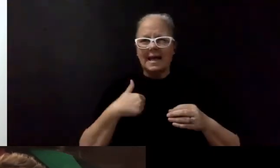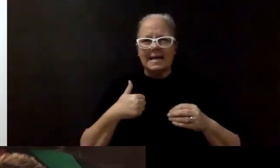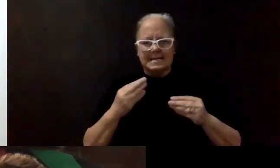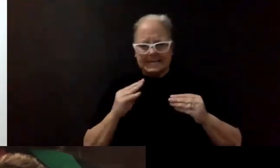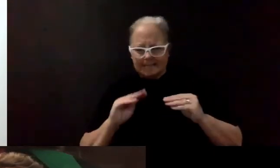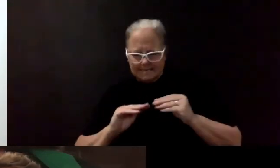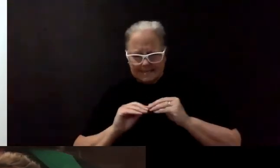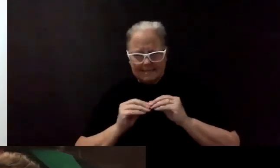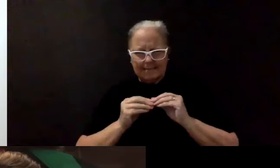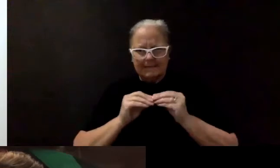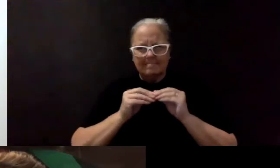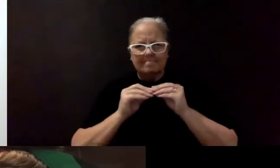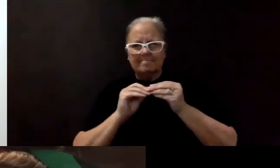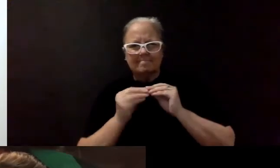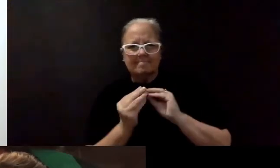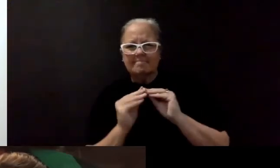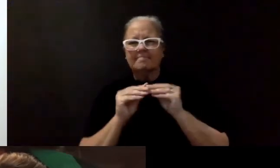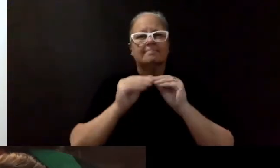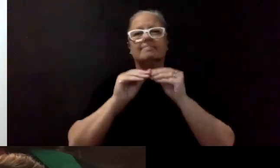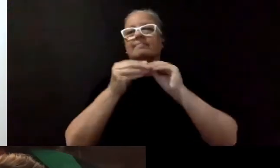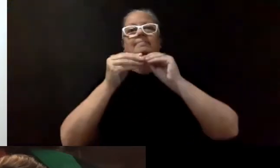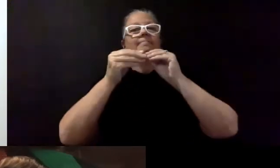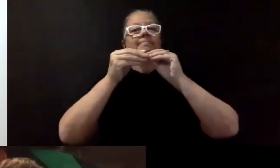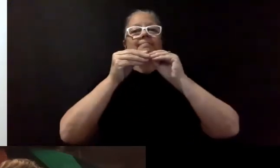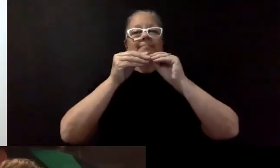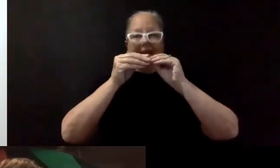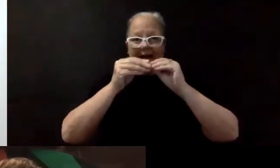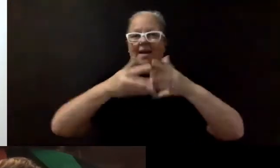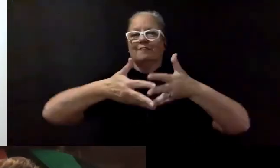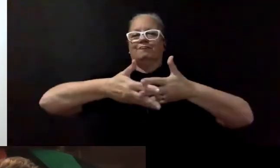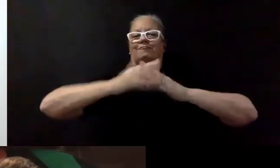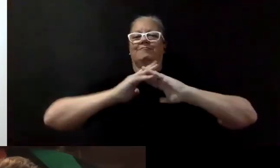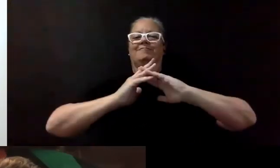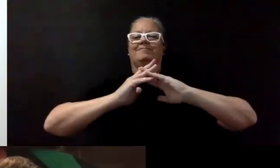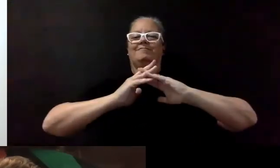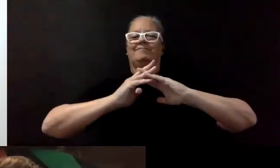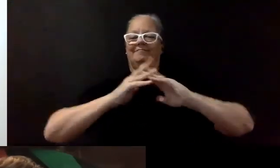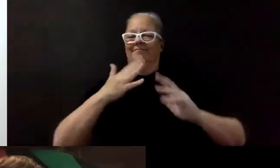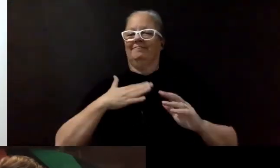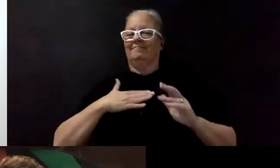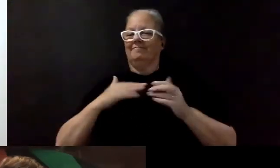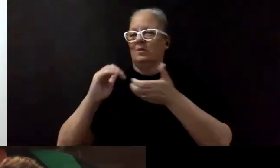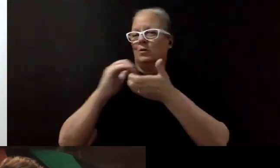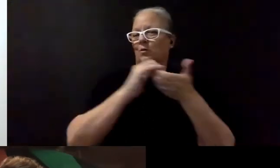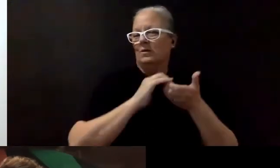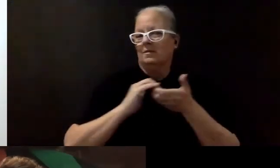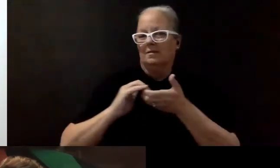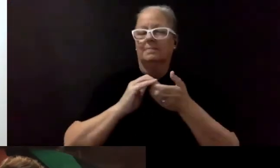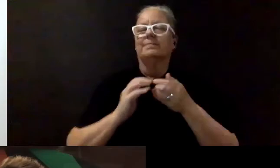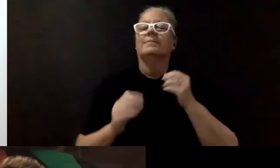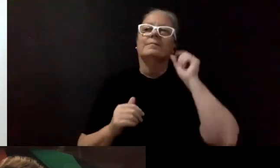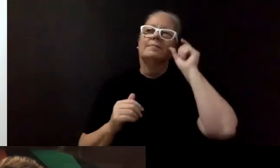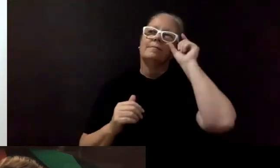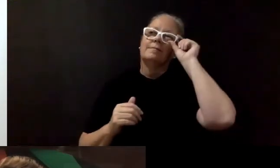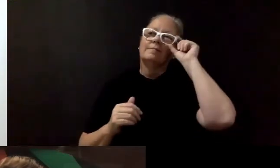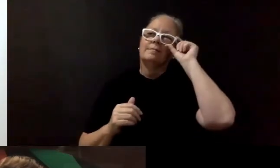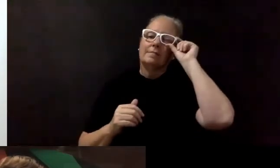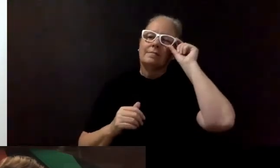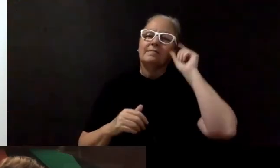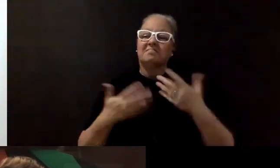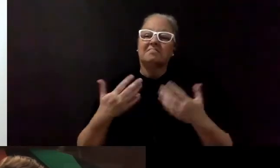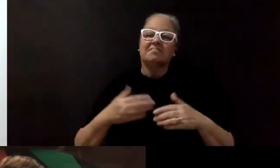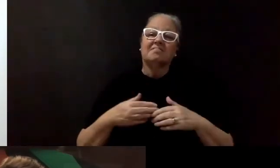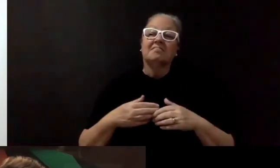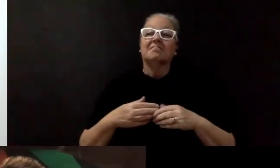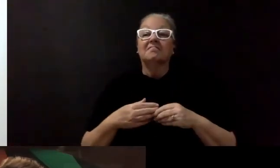growing and establishing as an organisation. So yeah, I mean, the next few months and years